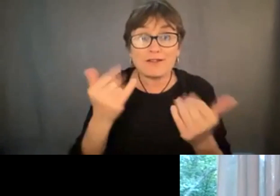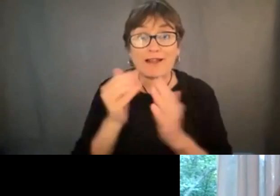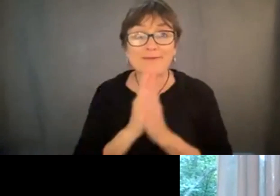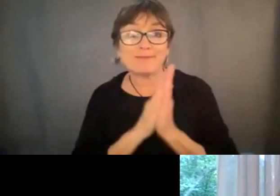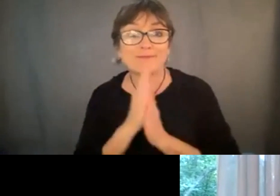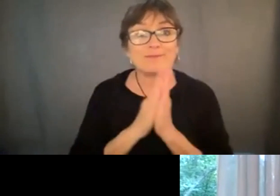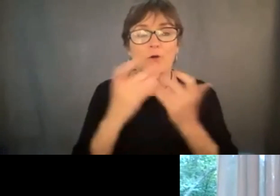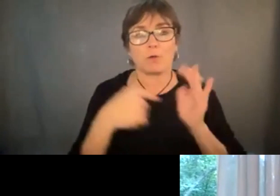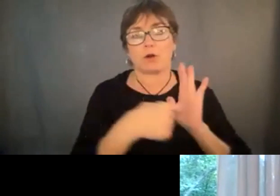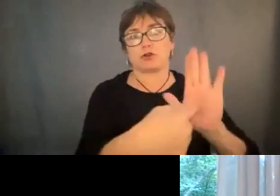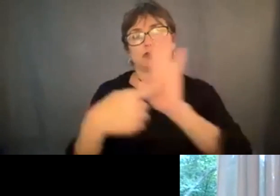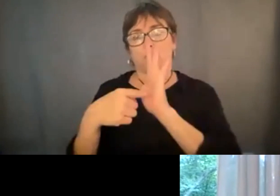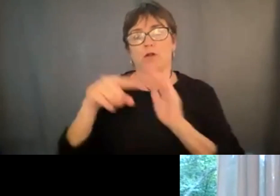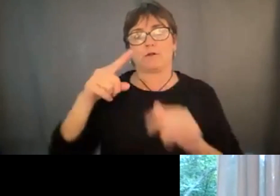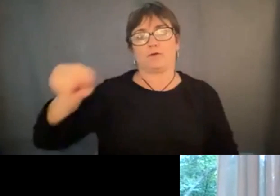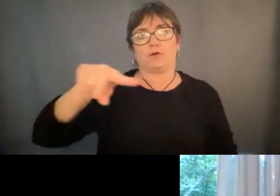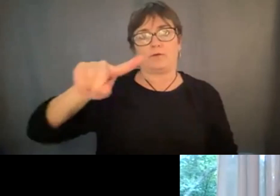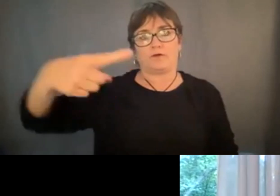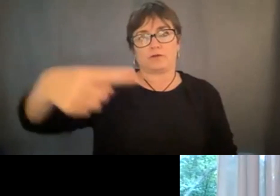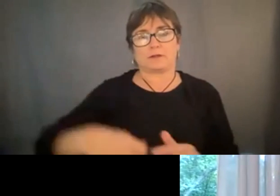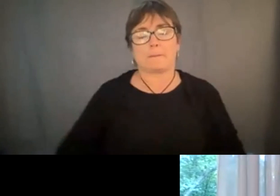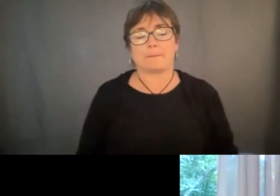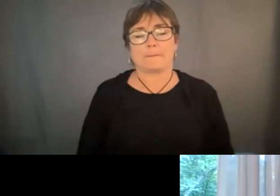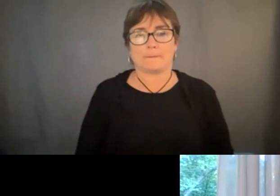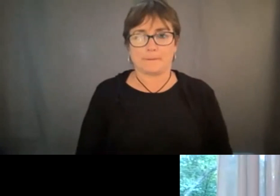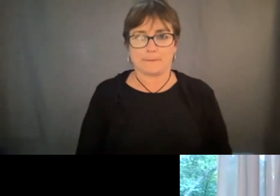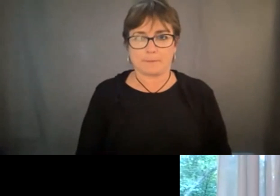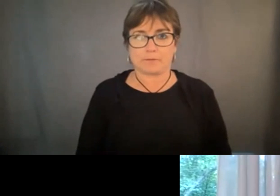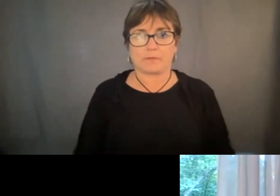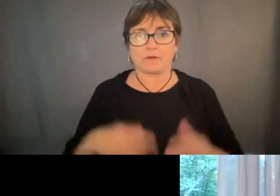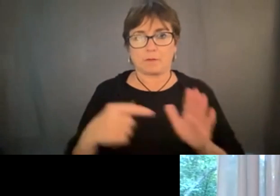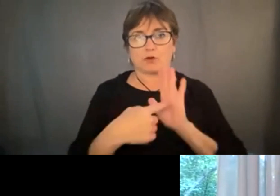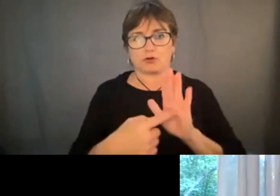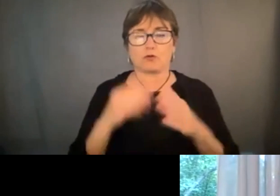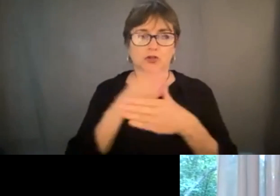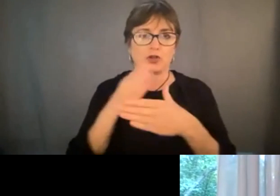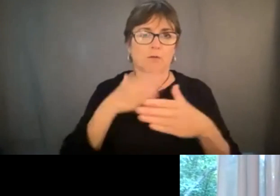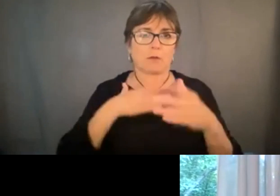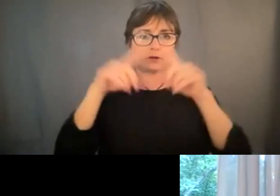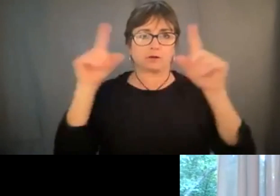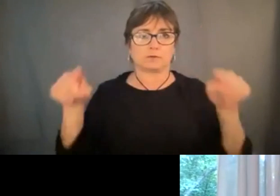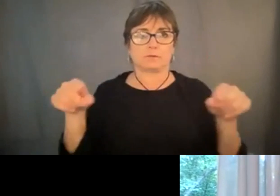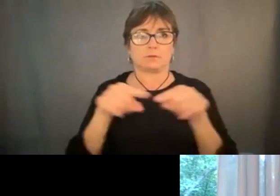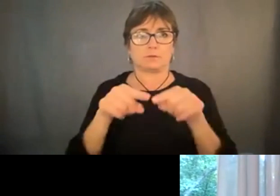saw it. So I'm pulling it up. Let me share my screen again.